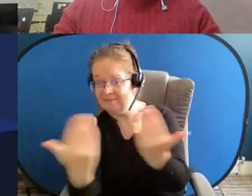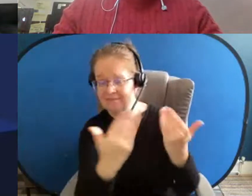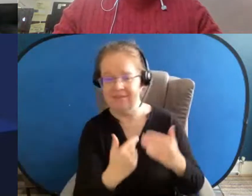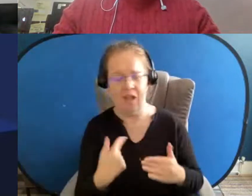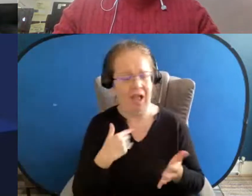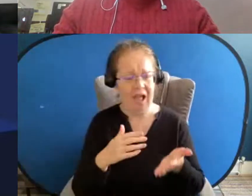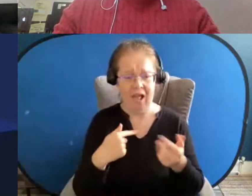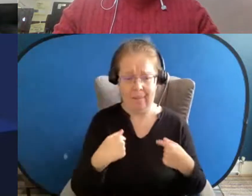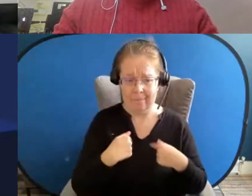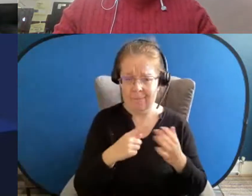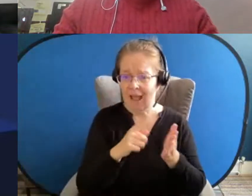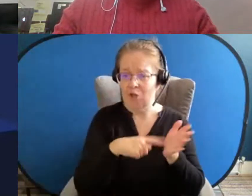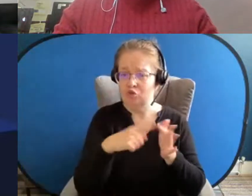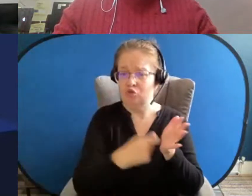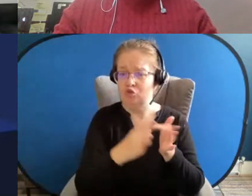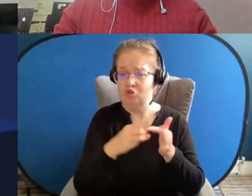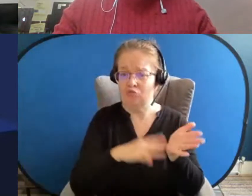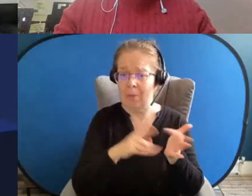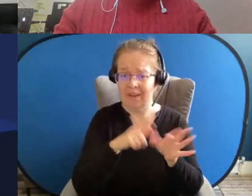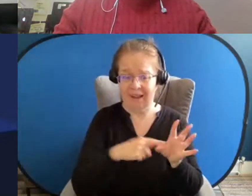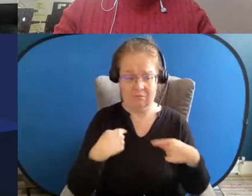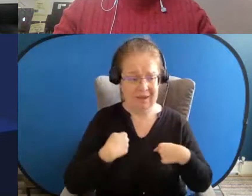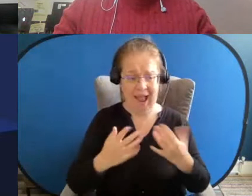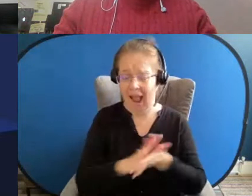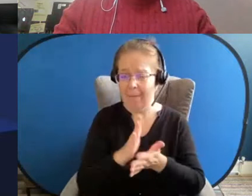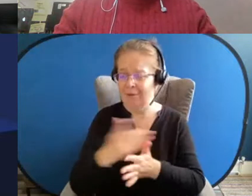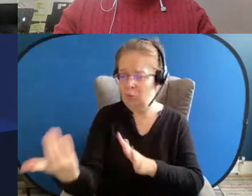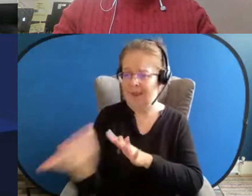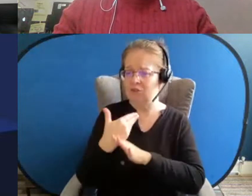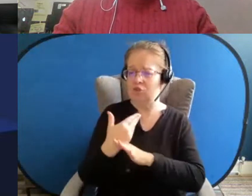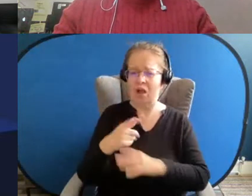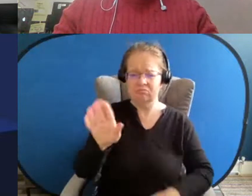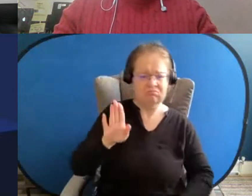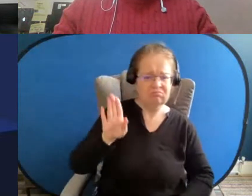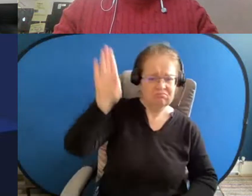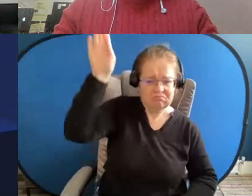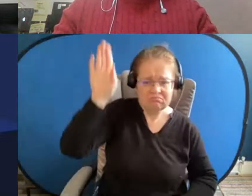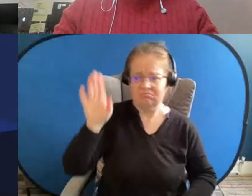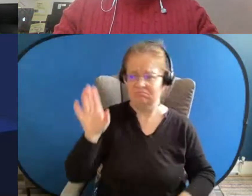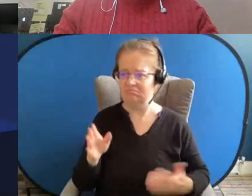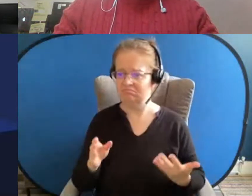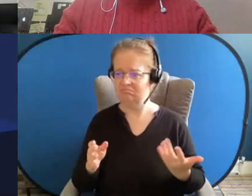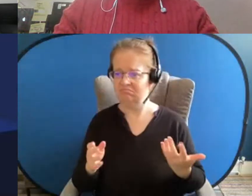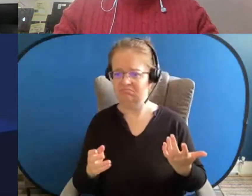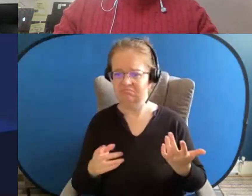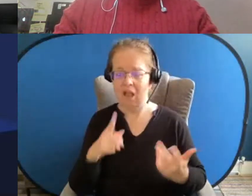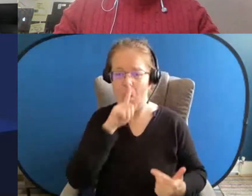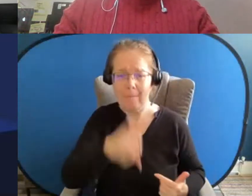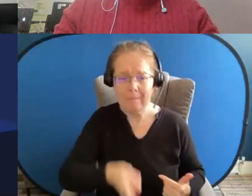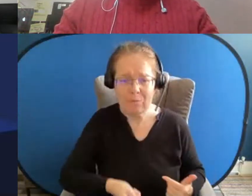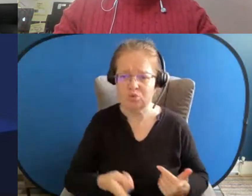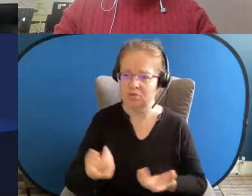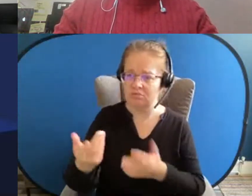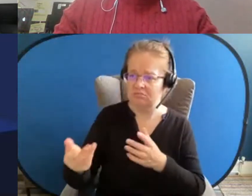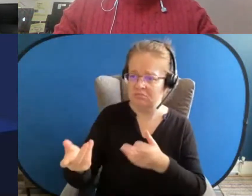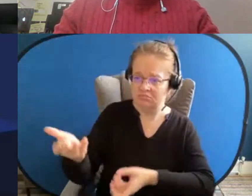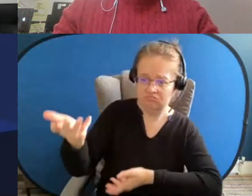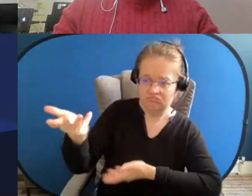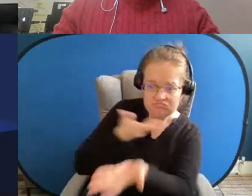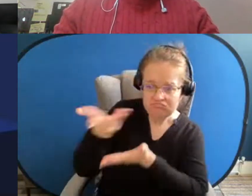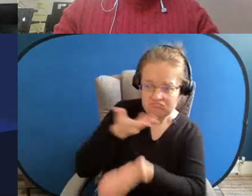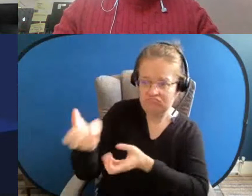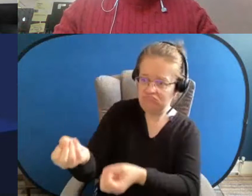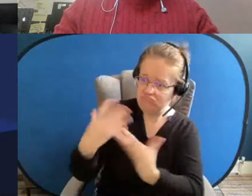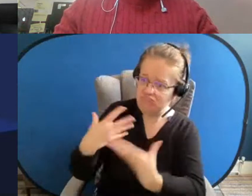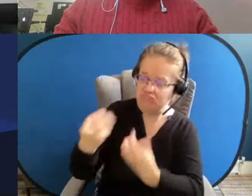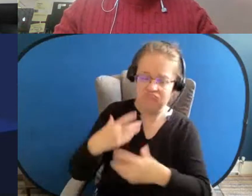very happy to be interrupted in the flow. So there's something, put your hand up. We will, unmute yourself, join the conversation.